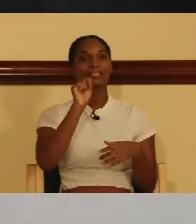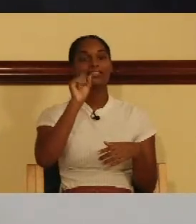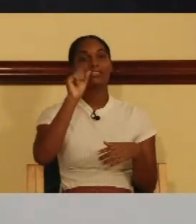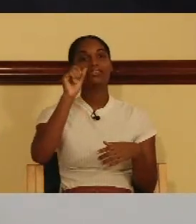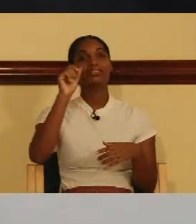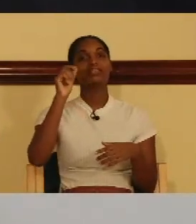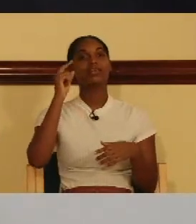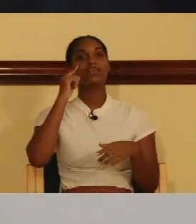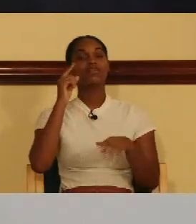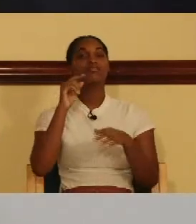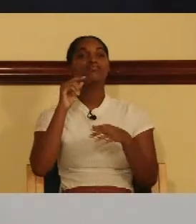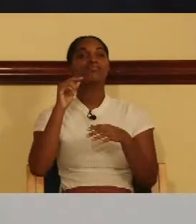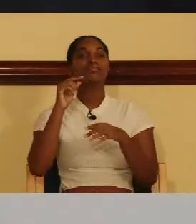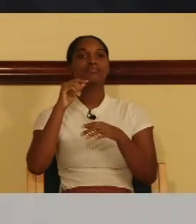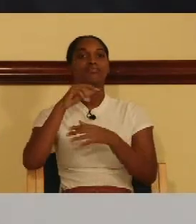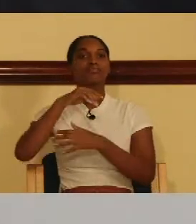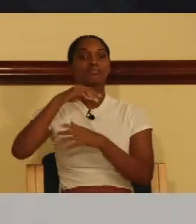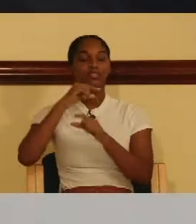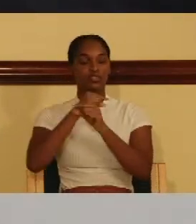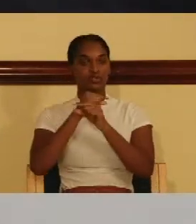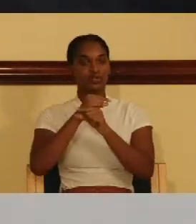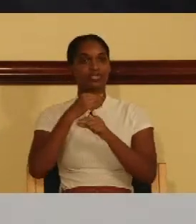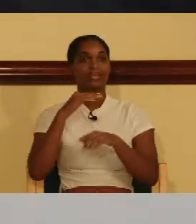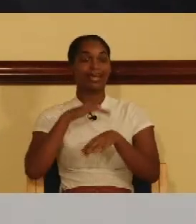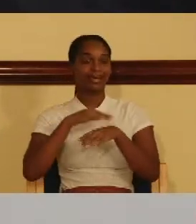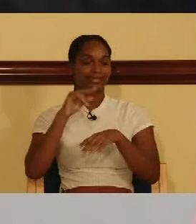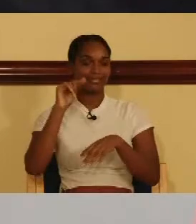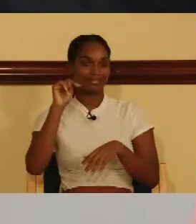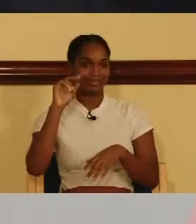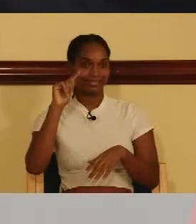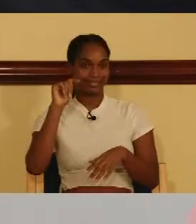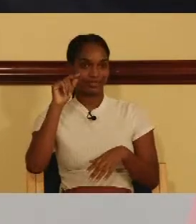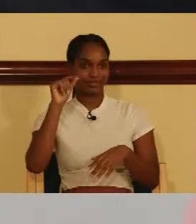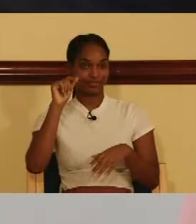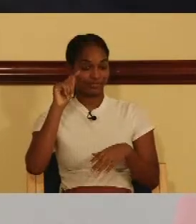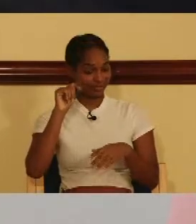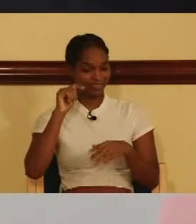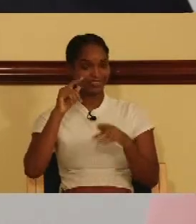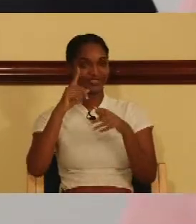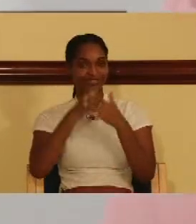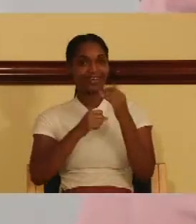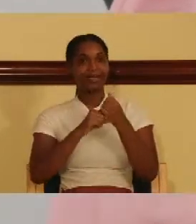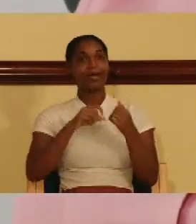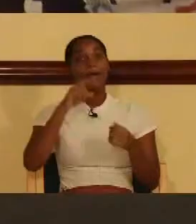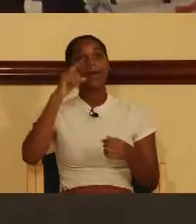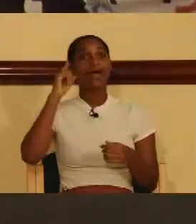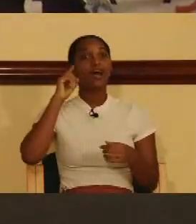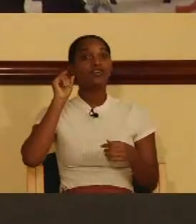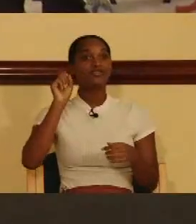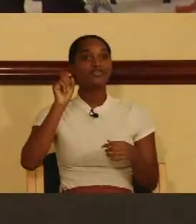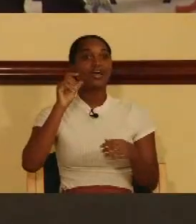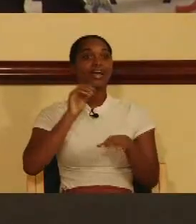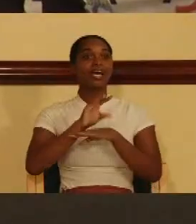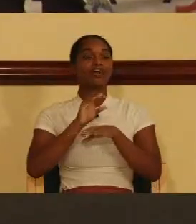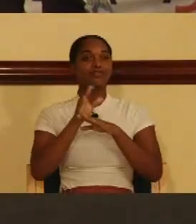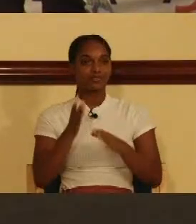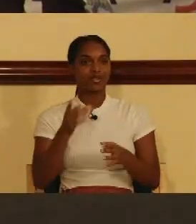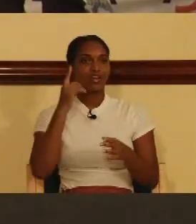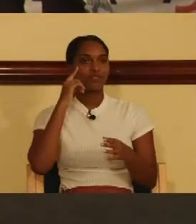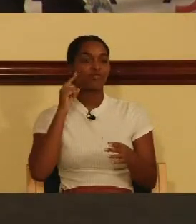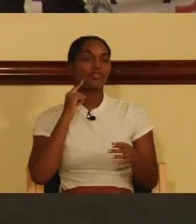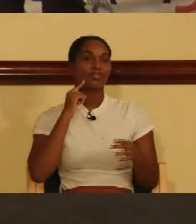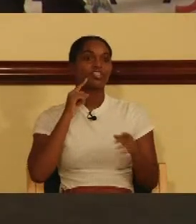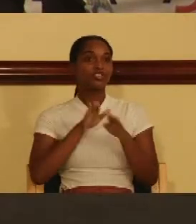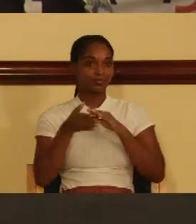Citizen Security Plan at the Heart NSTA Trust. Mr. Andre Witter, Advocate, Jamaica Deaf